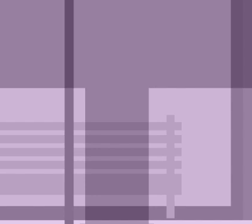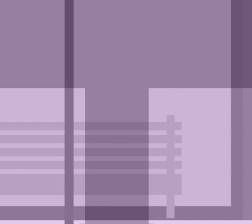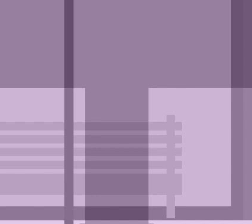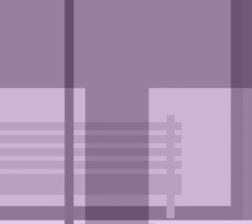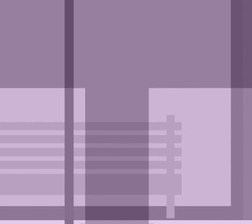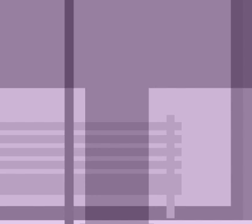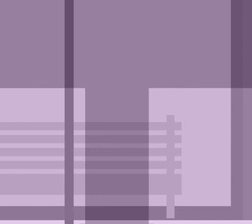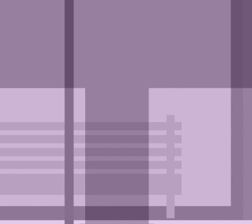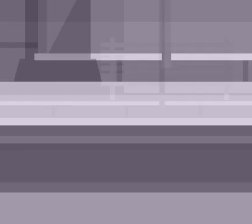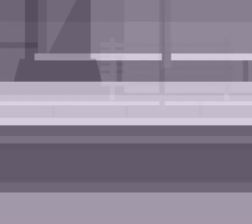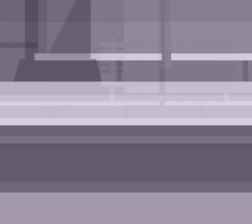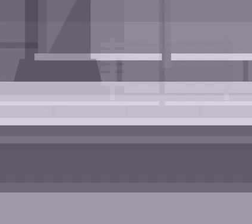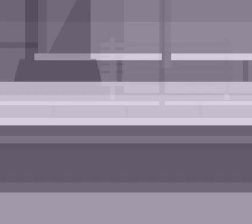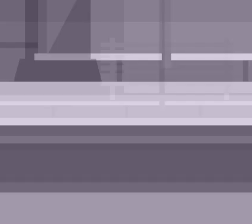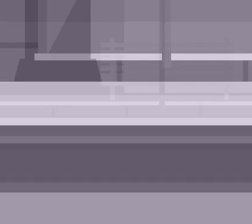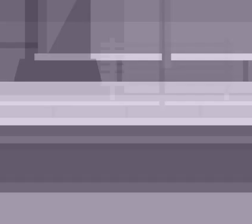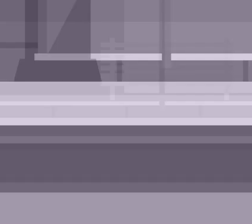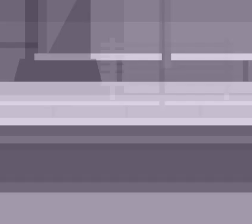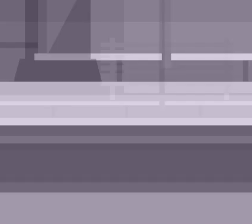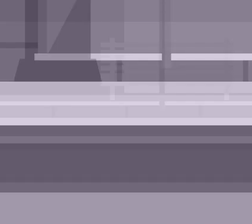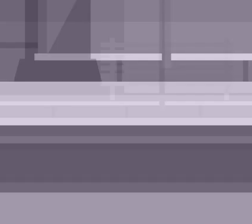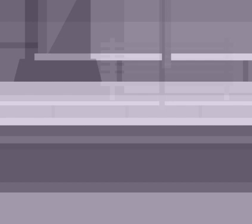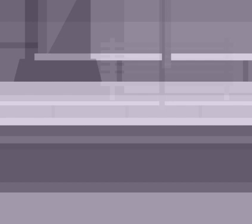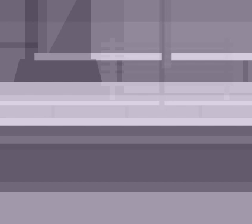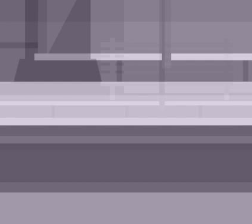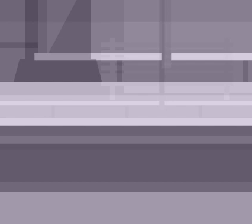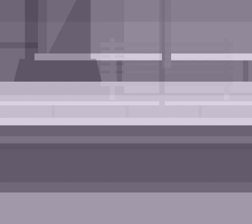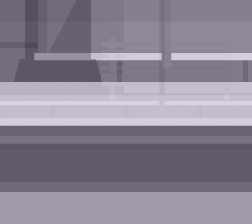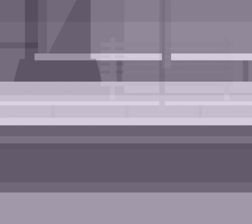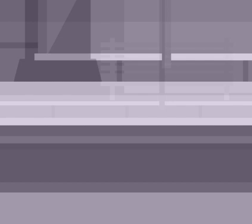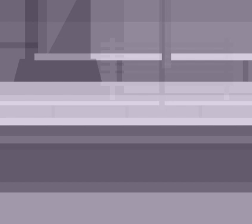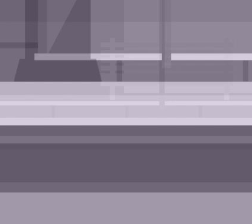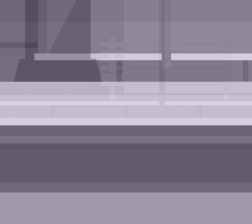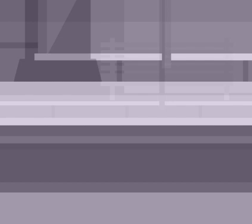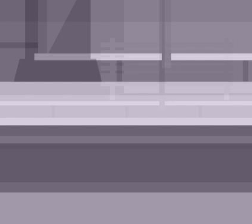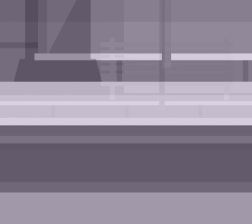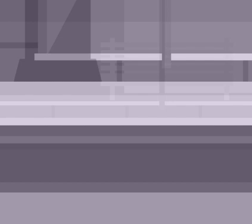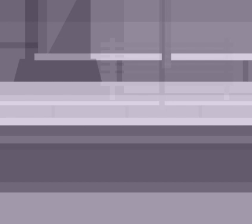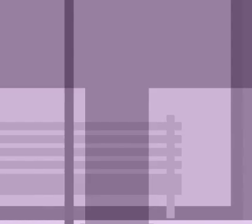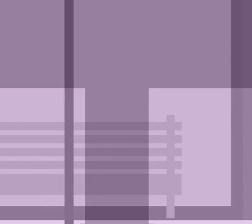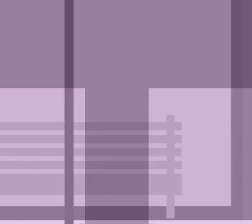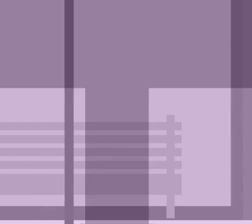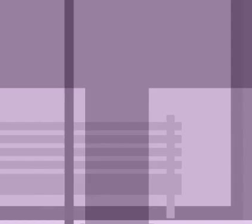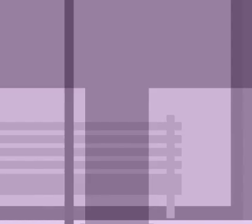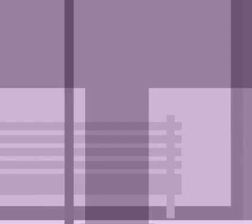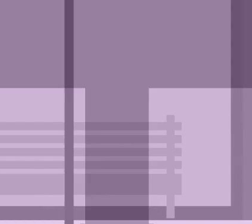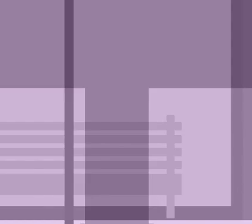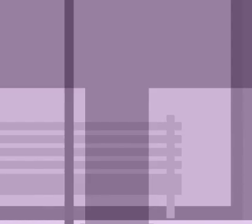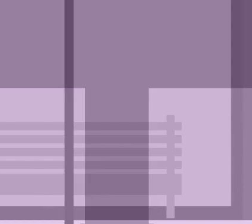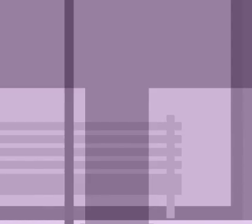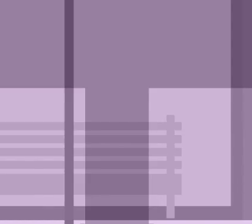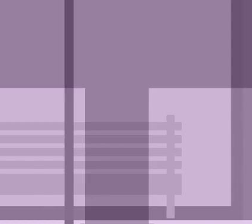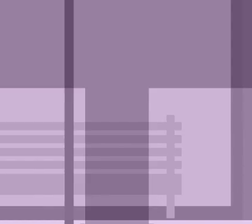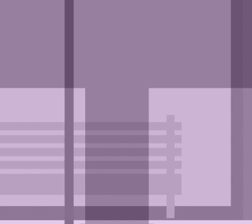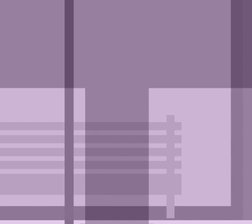a relevant authority. This sounds like a job for your sword of protection. My what? Your